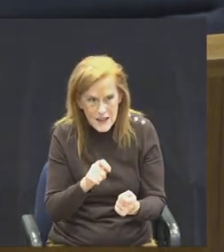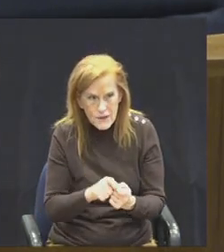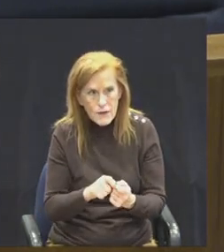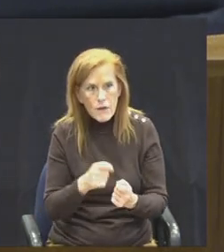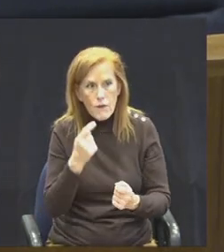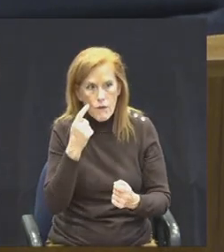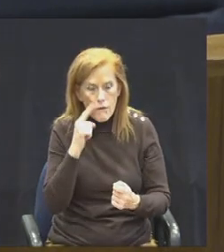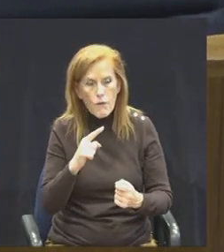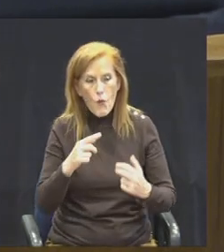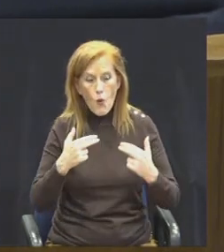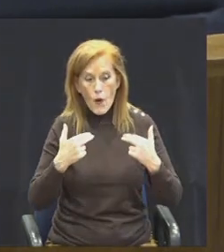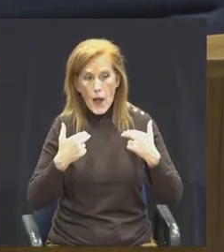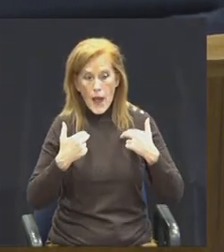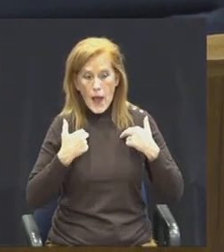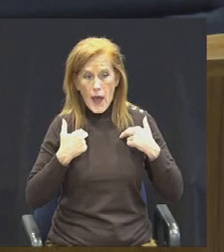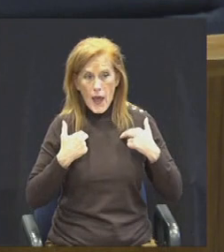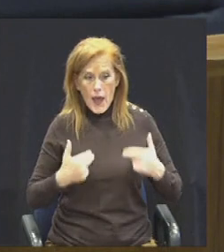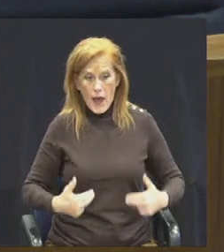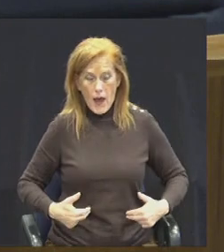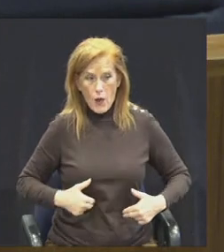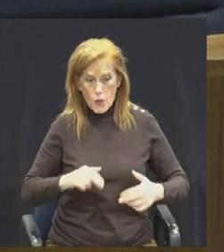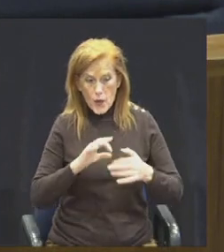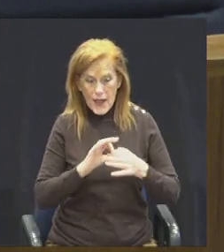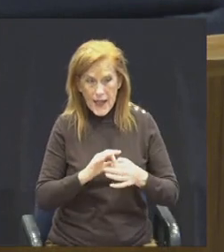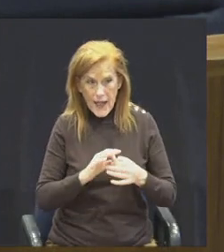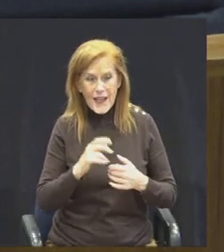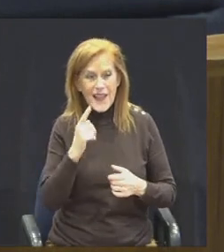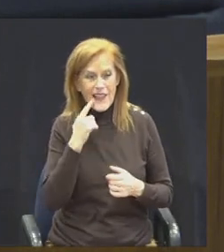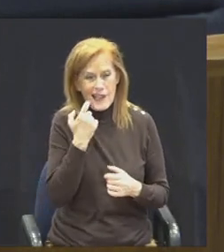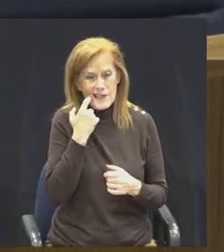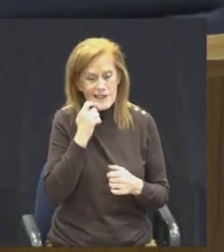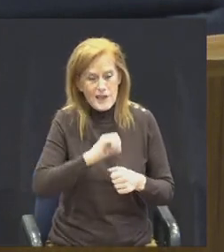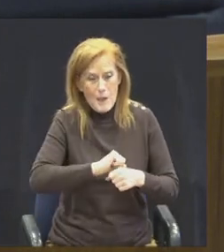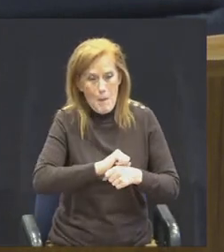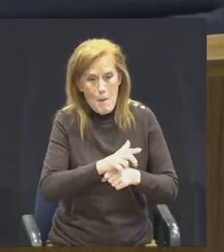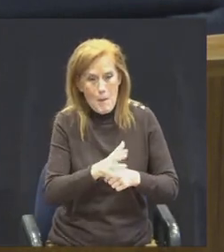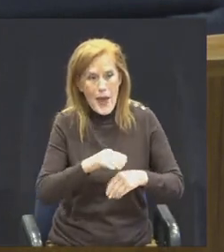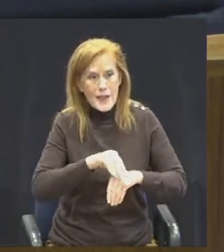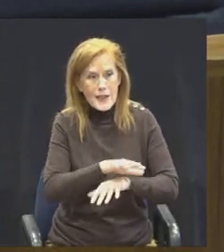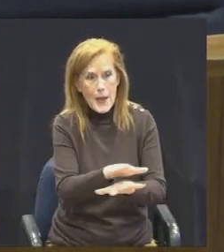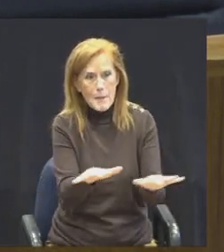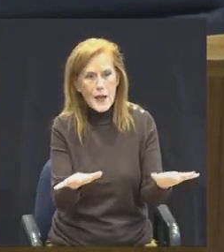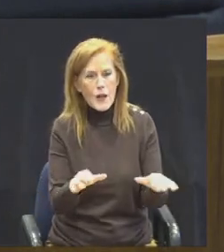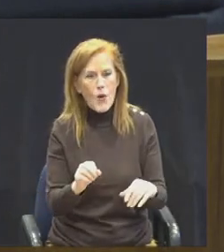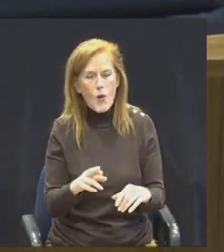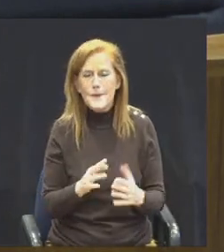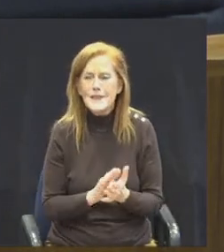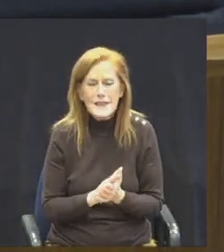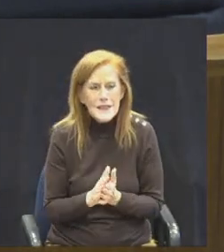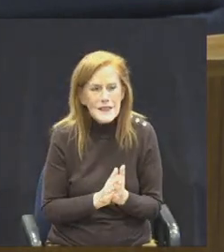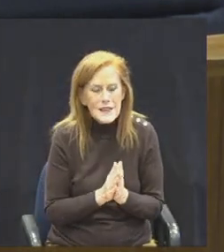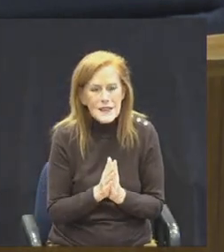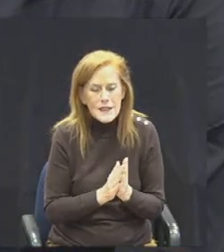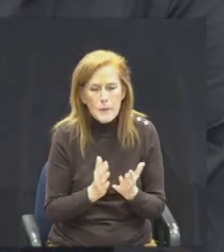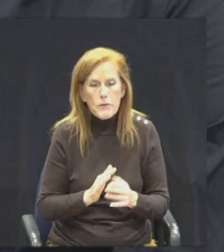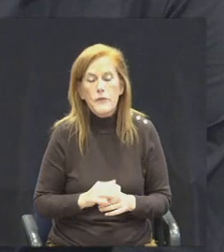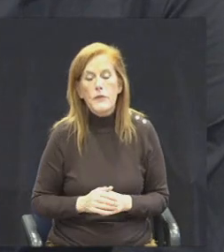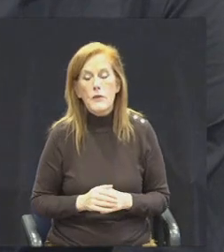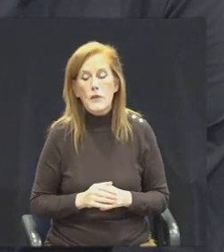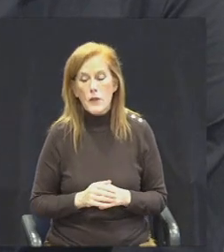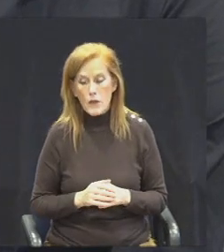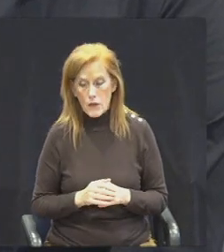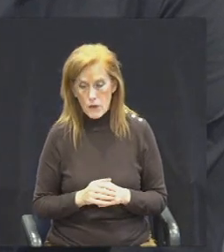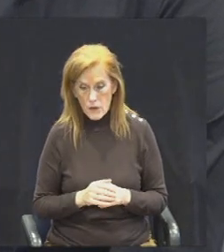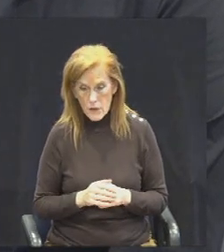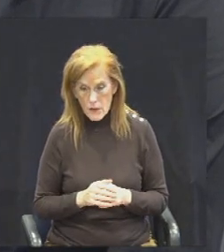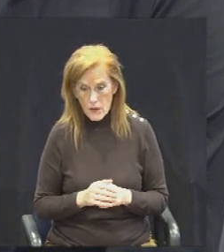health-related things such as the pandemic, or is it cross? I mean, you know, I don't know if I'm asking the way right. The way that most people build,